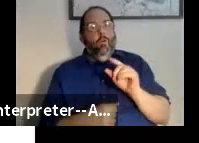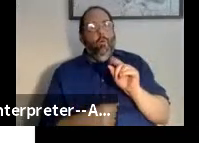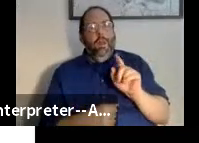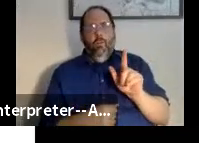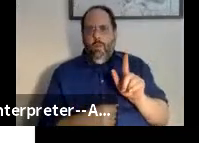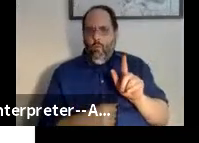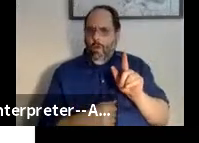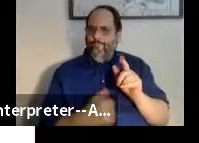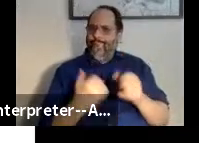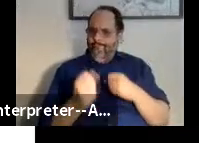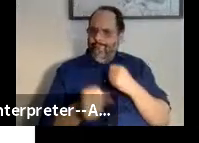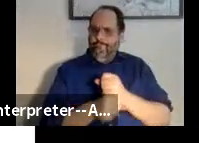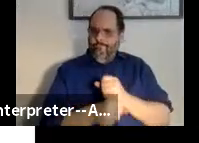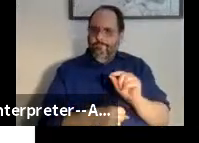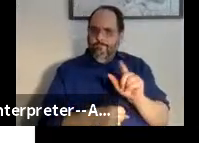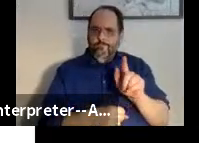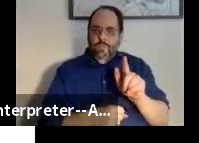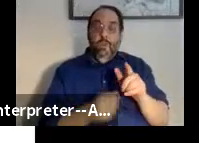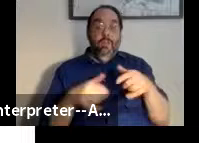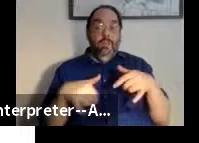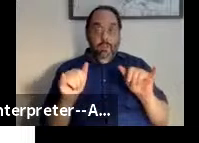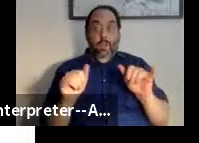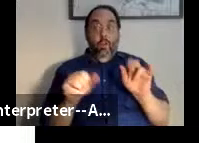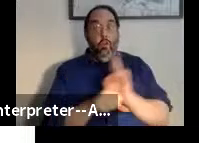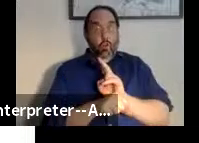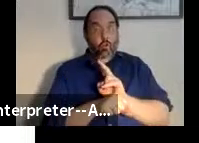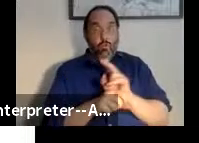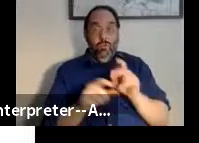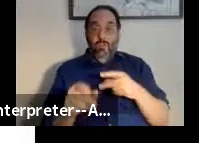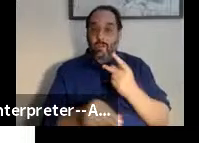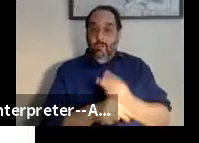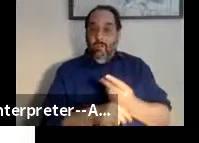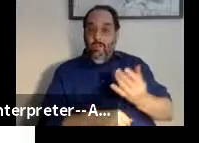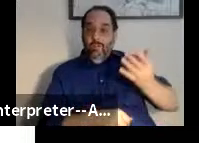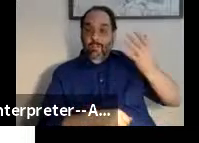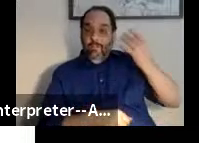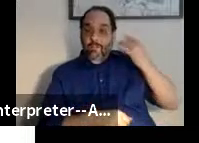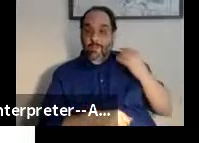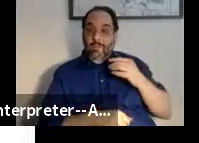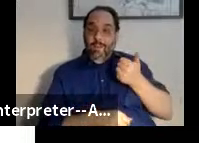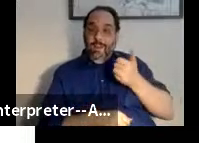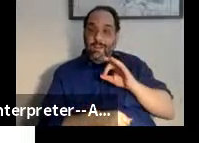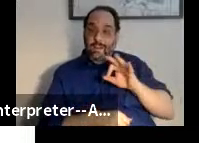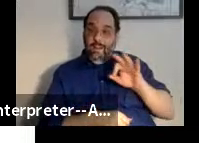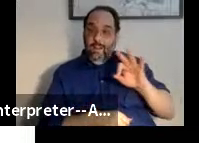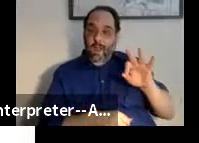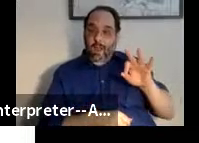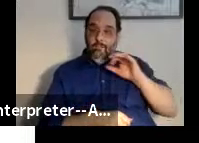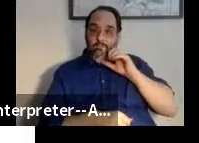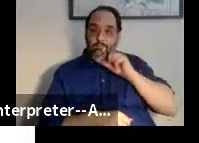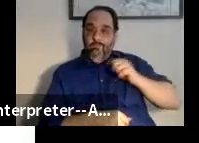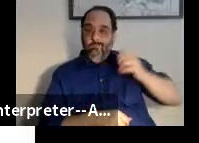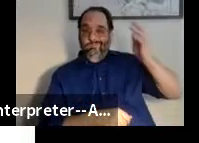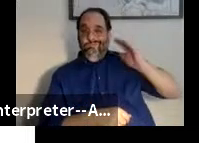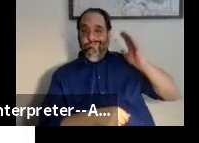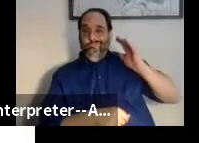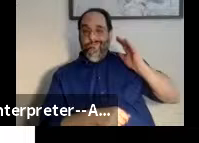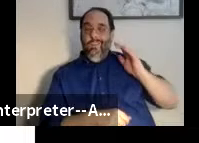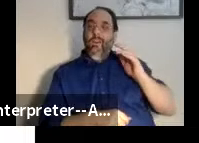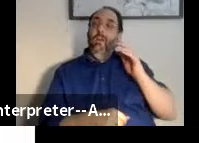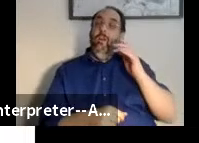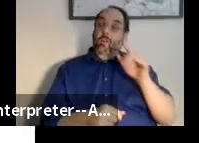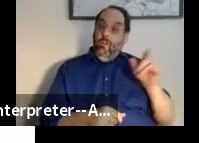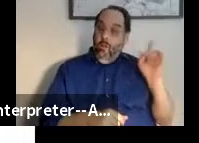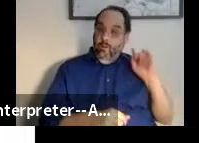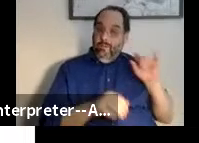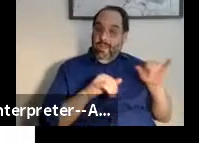2021, and we're still referencing versions from 1999. The reason for that is there were specific issues in those